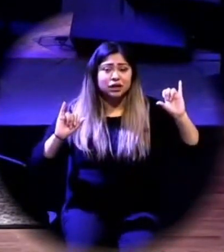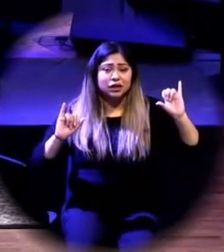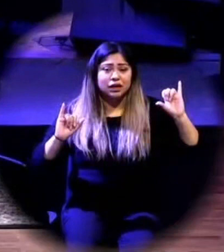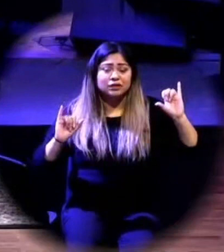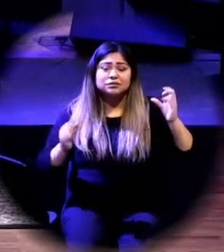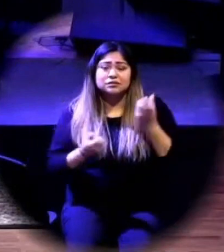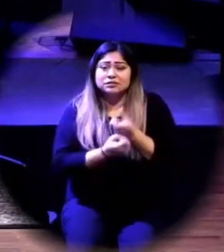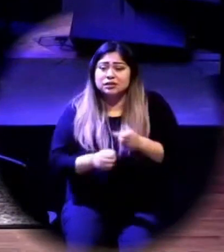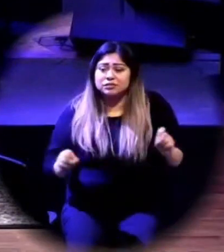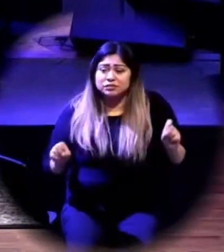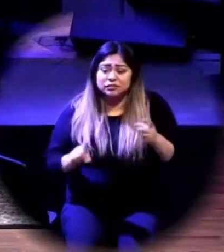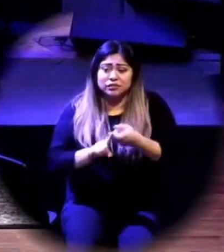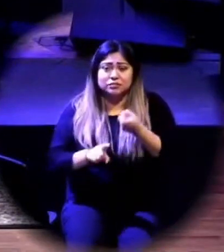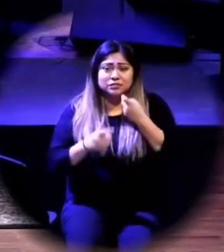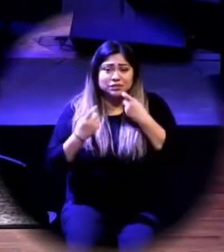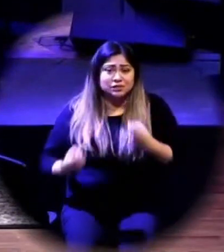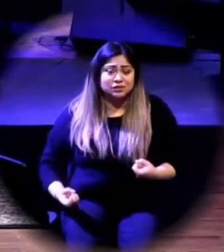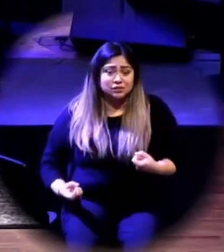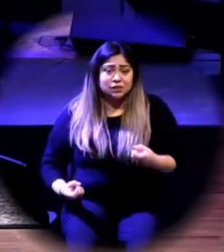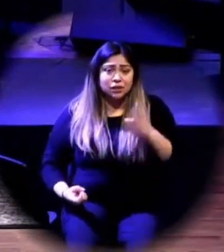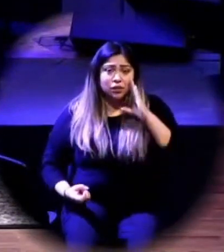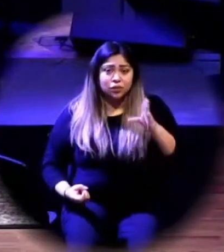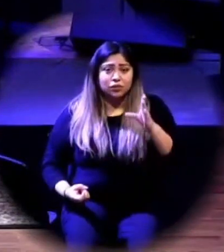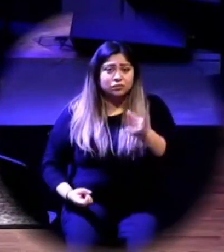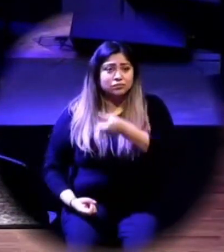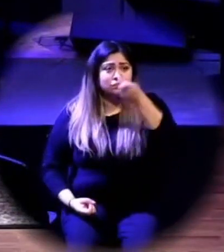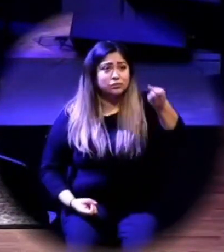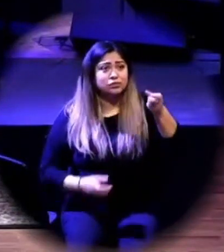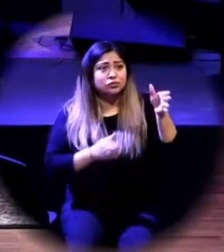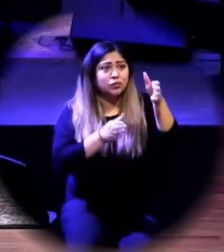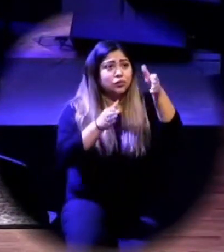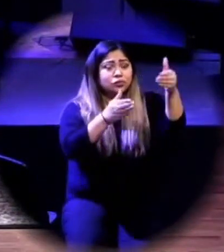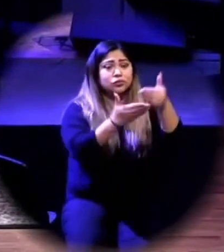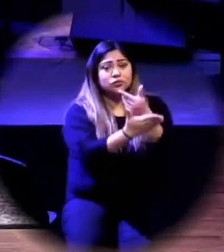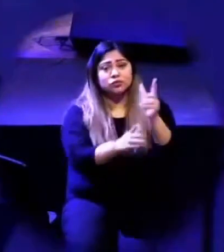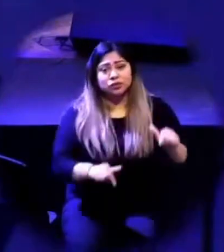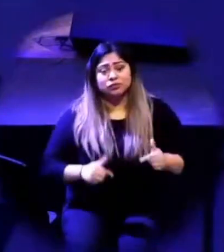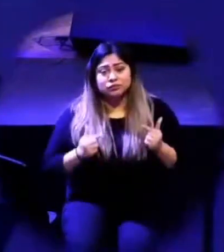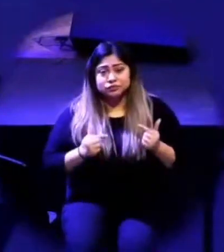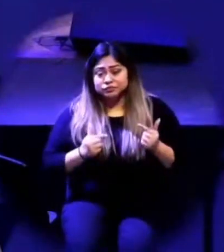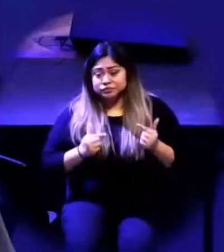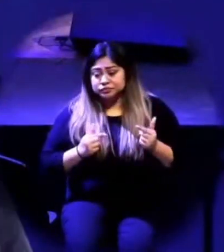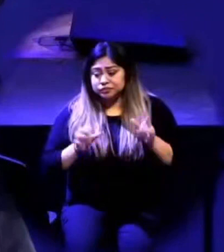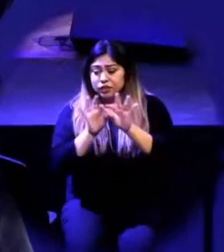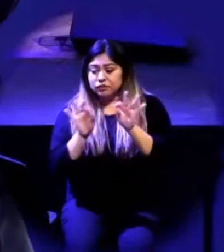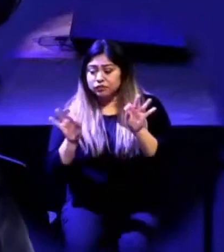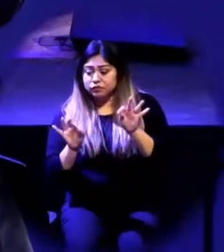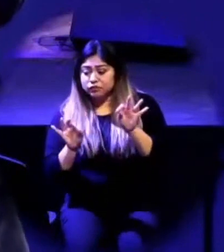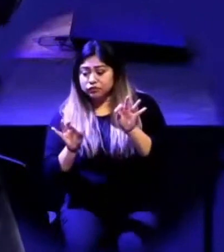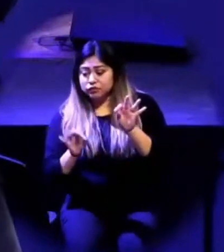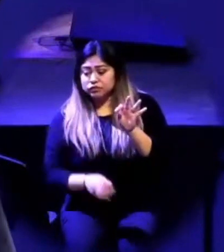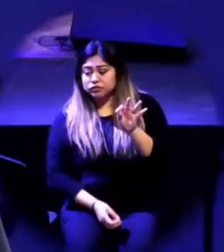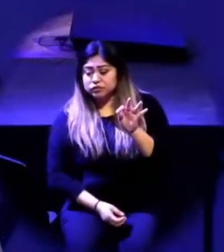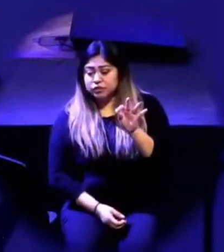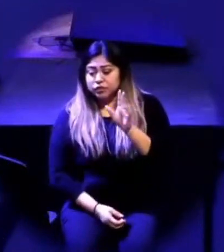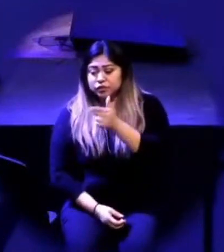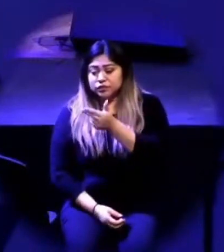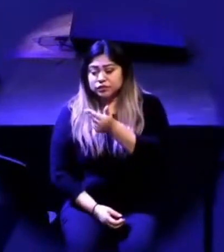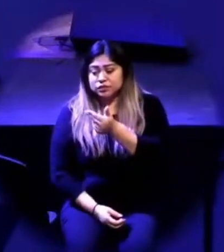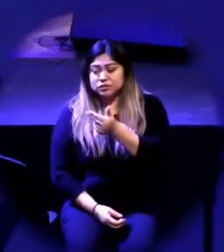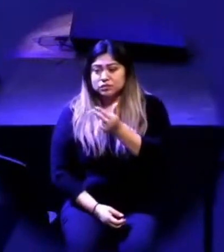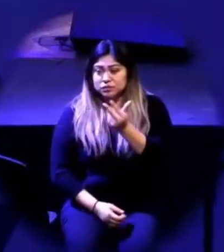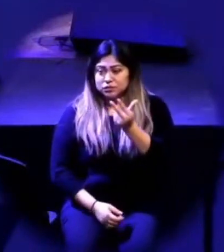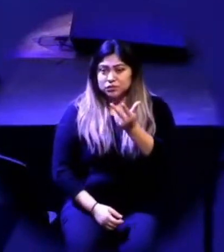on a course towards new life. In verse 13, we were told that when Jesus saw her, that is the widow,